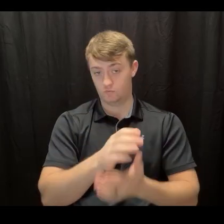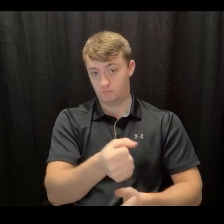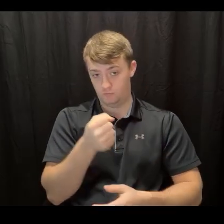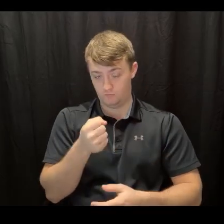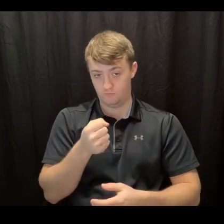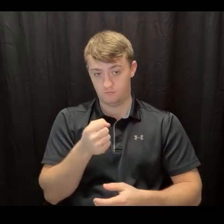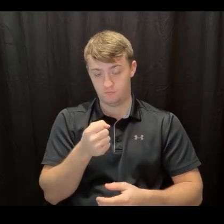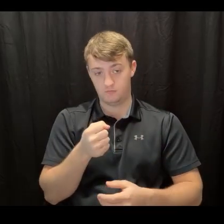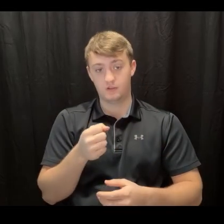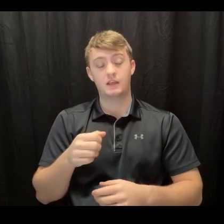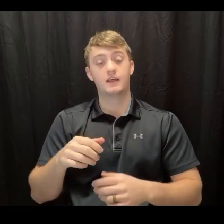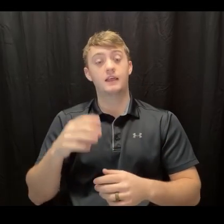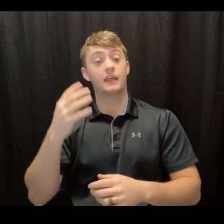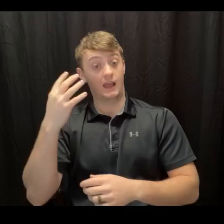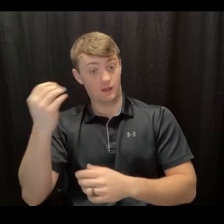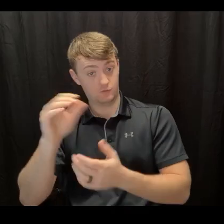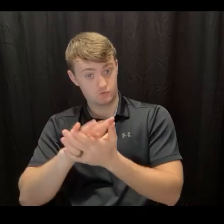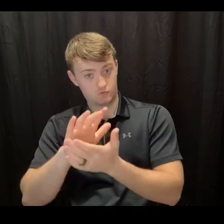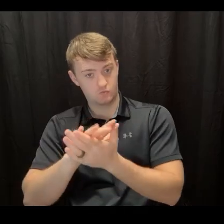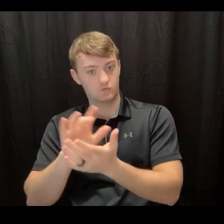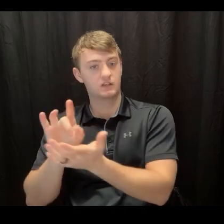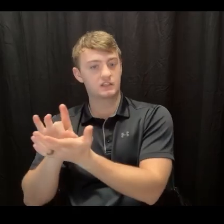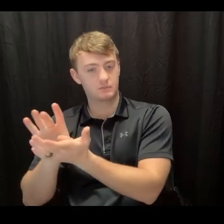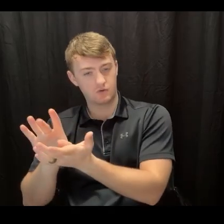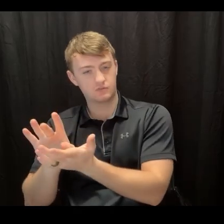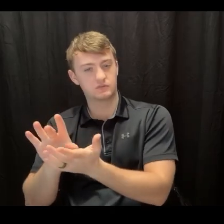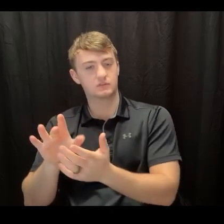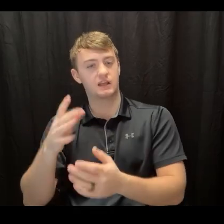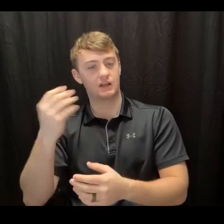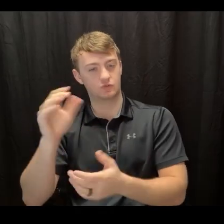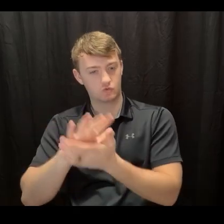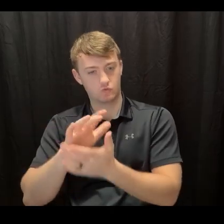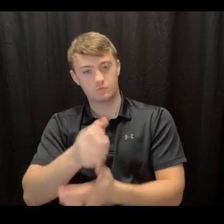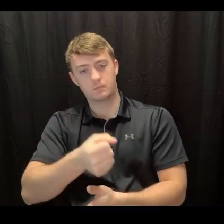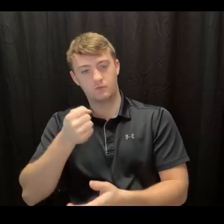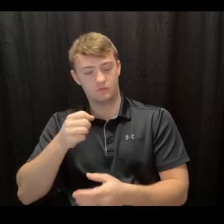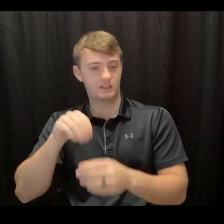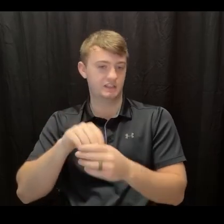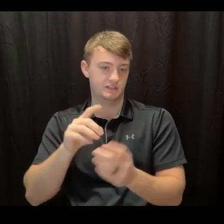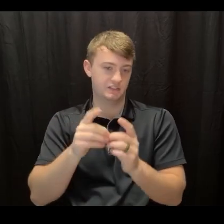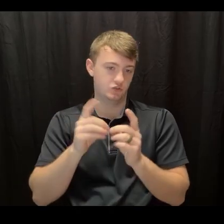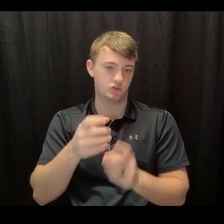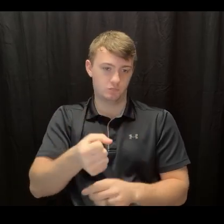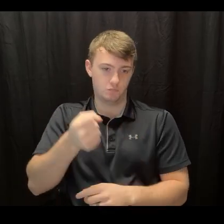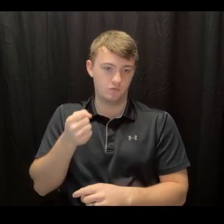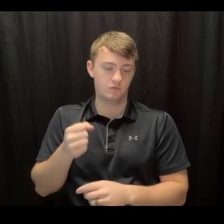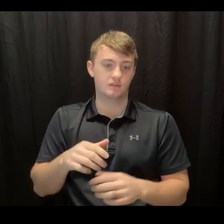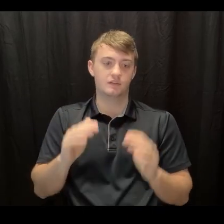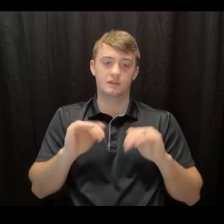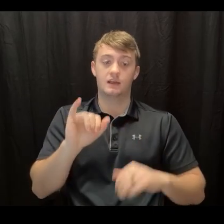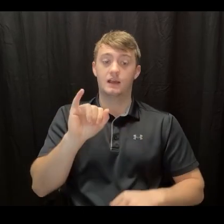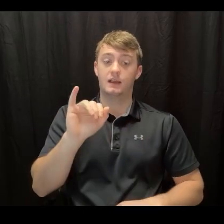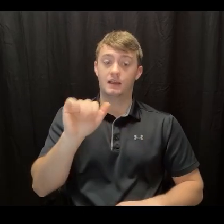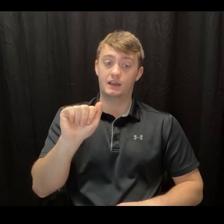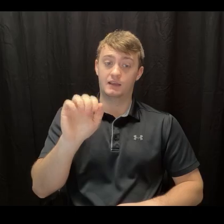seclusion. The out-of-school suspensions are expulsions, out-of-school removal, and in-district removal. And